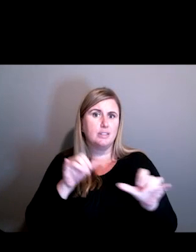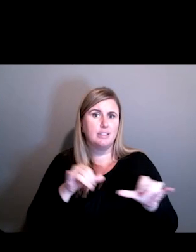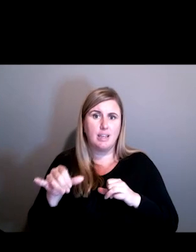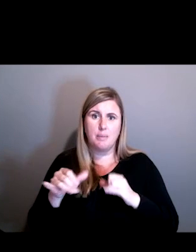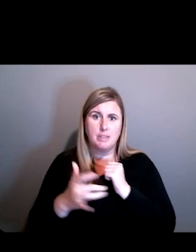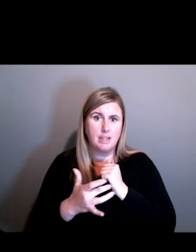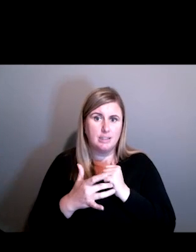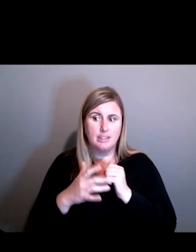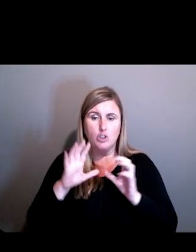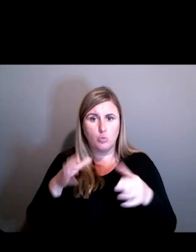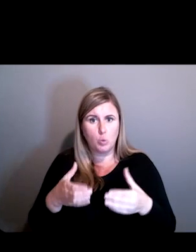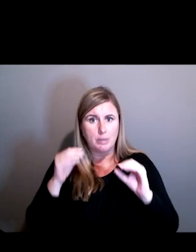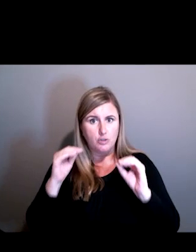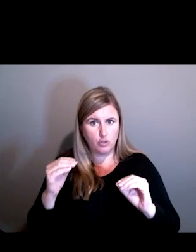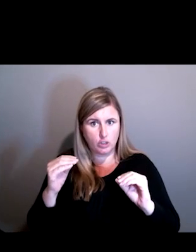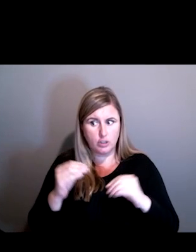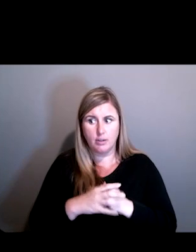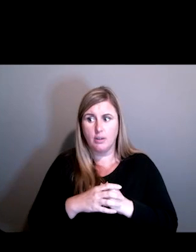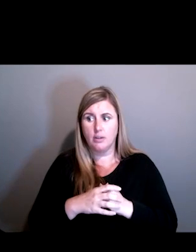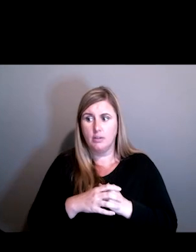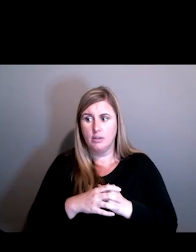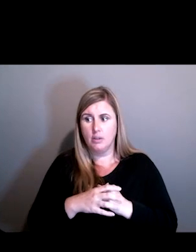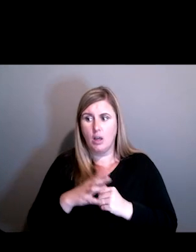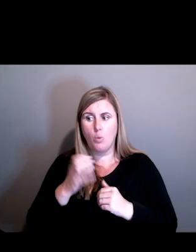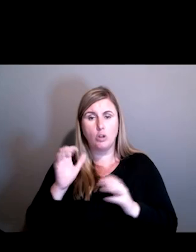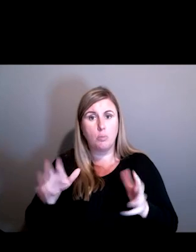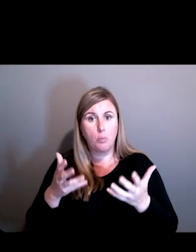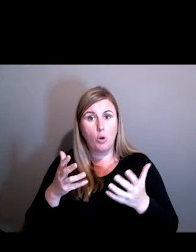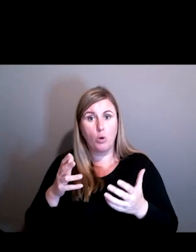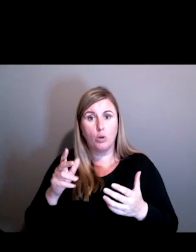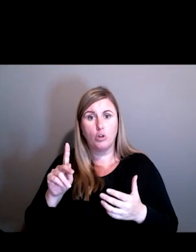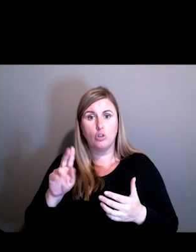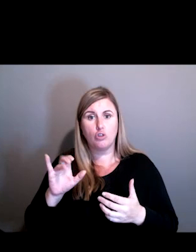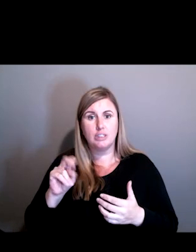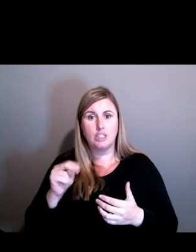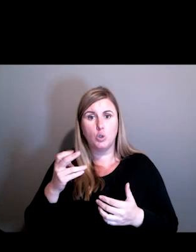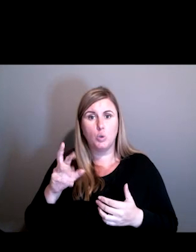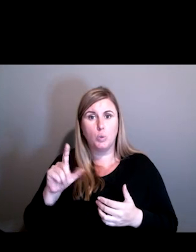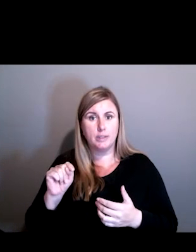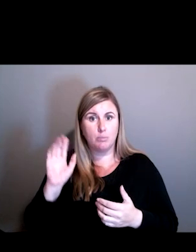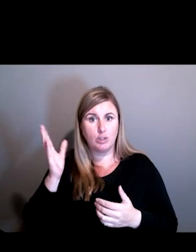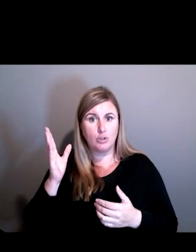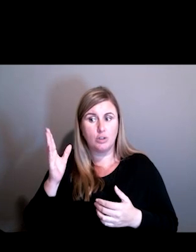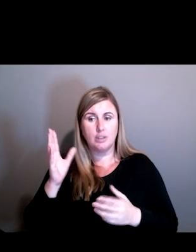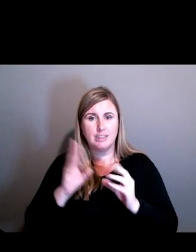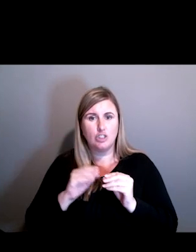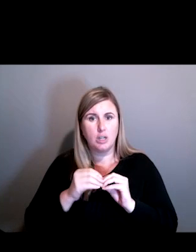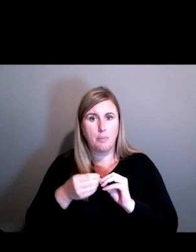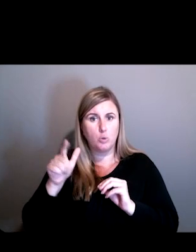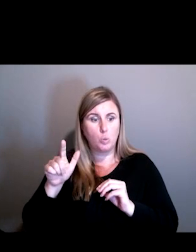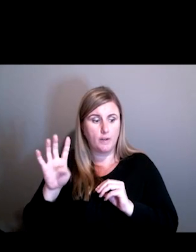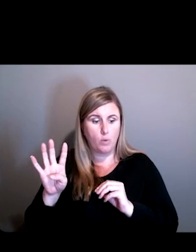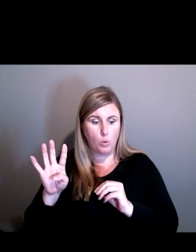you can use these same techniques in group instruction. And I want to promote Kristen Hewitt's presentation, which